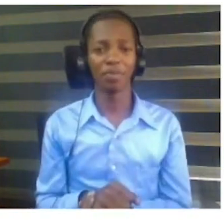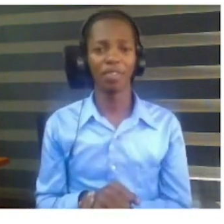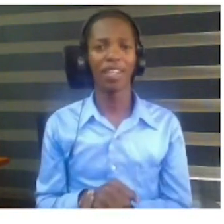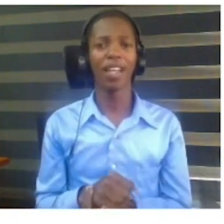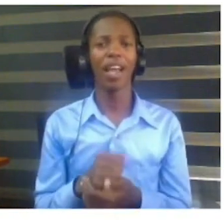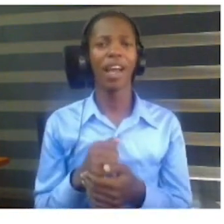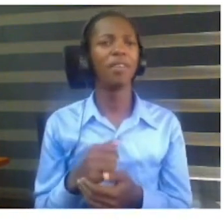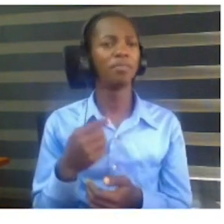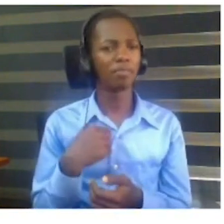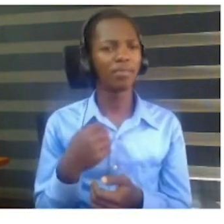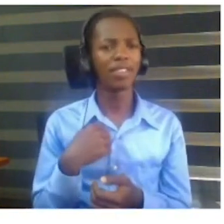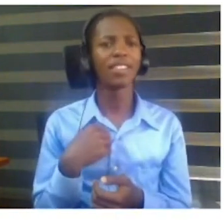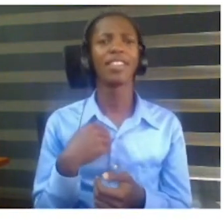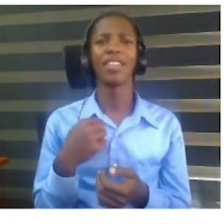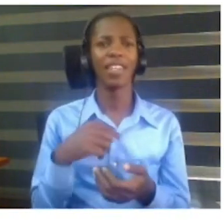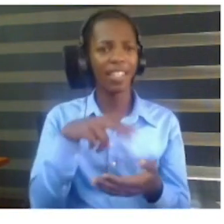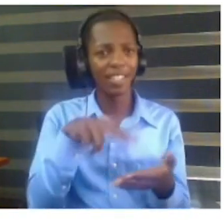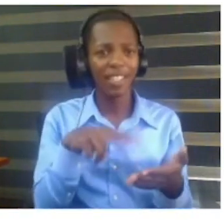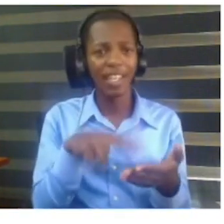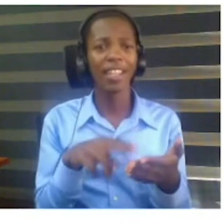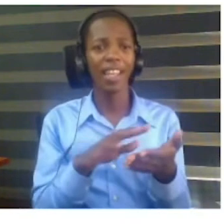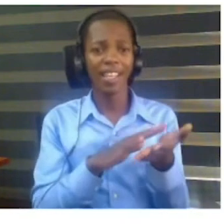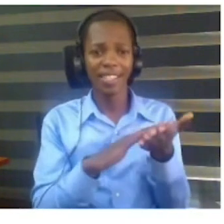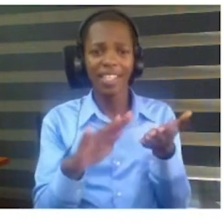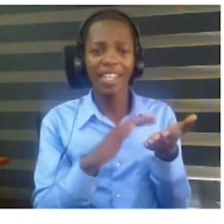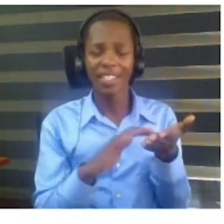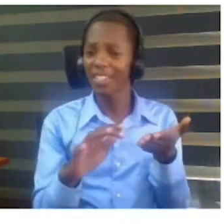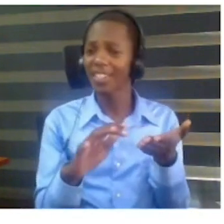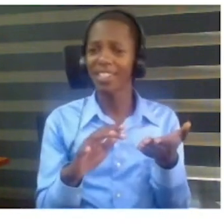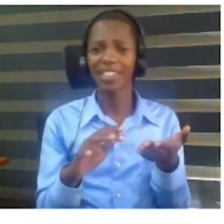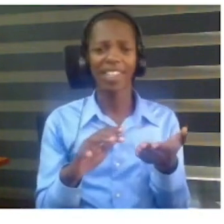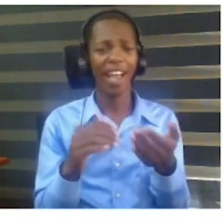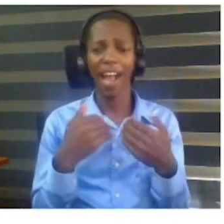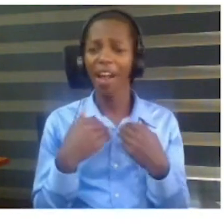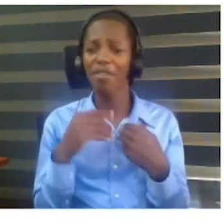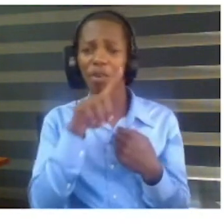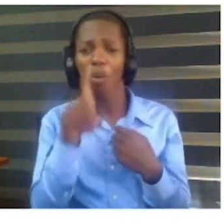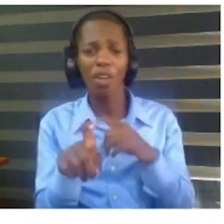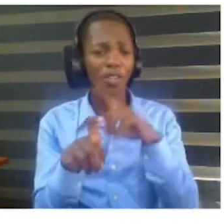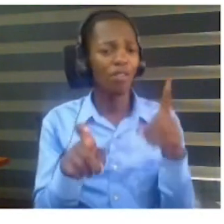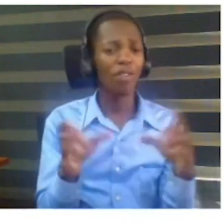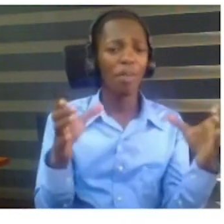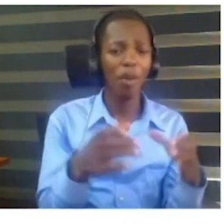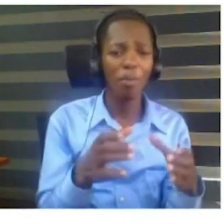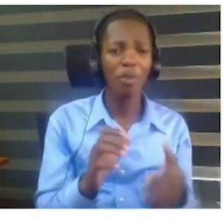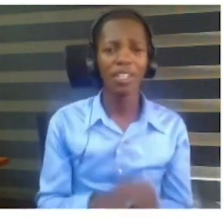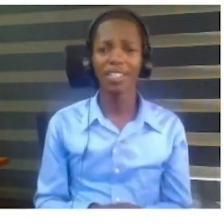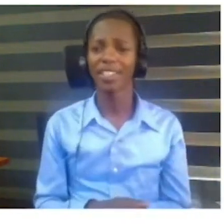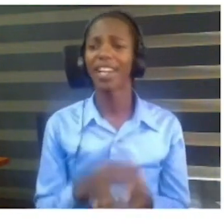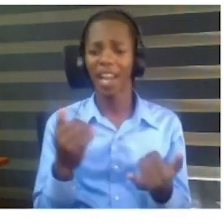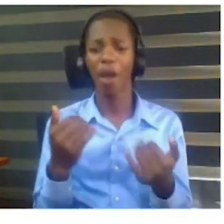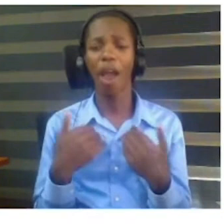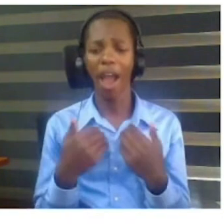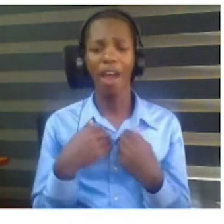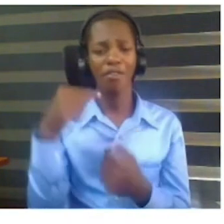on screen. Do we have any questions from the community? Let's switch into Q&A. People